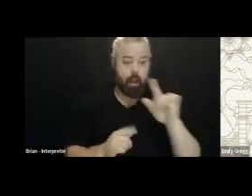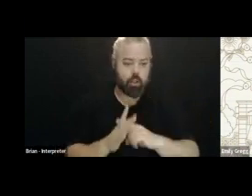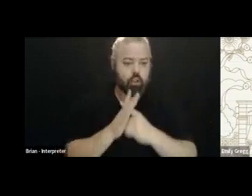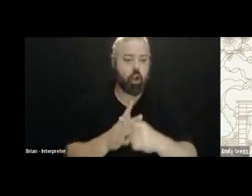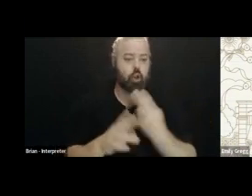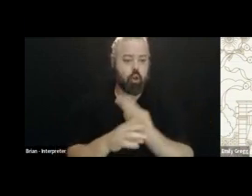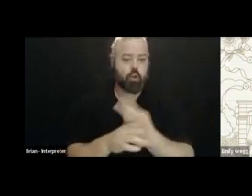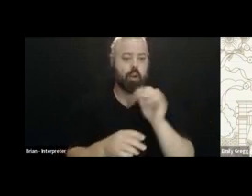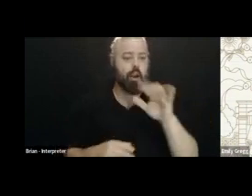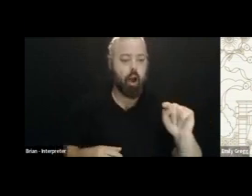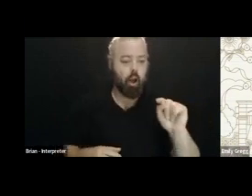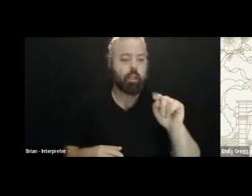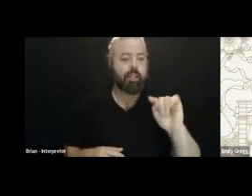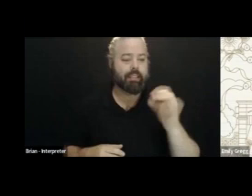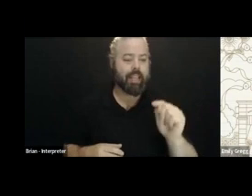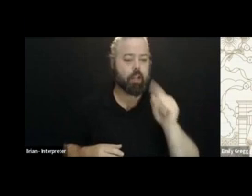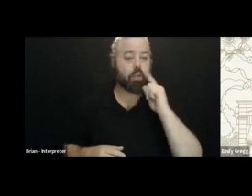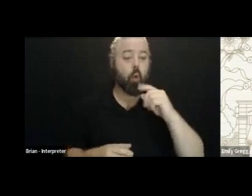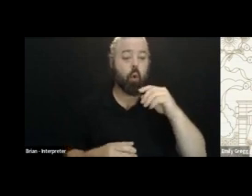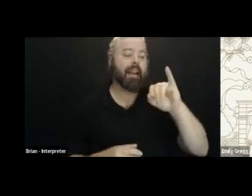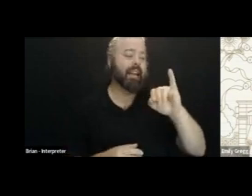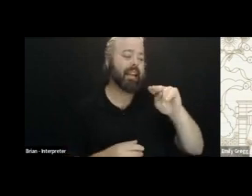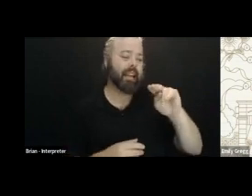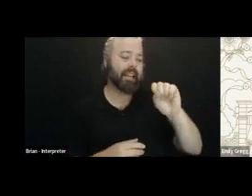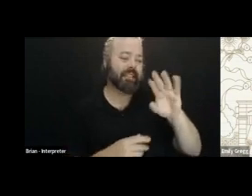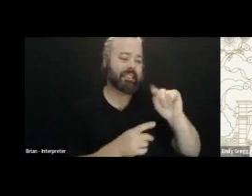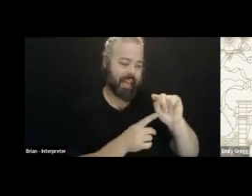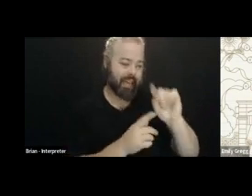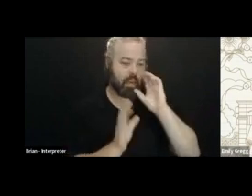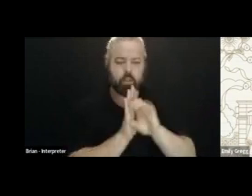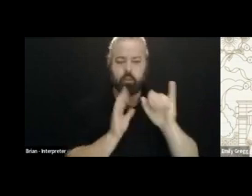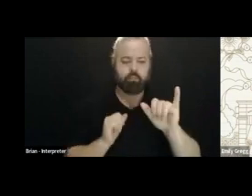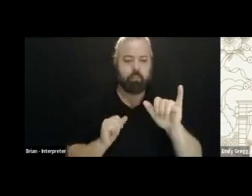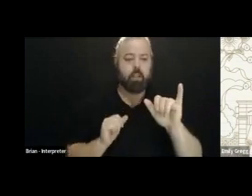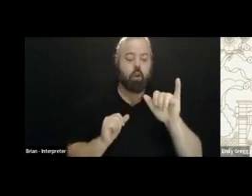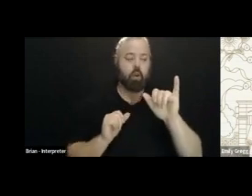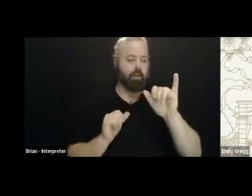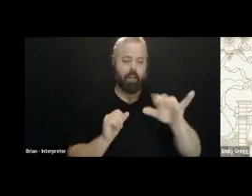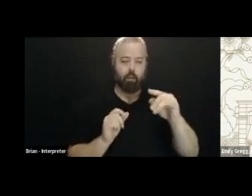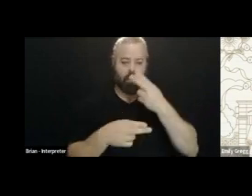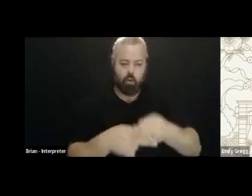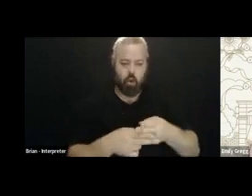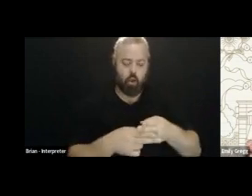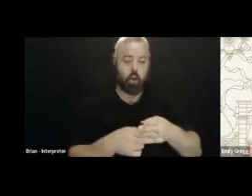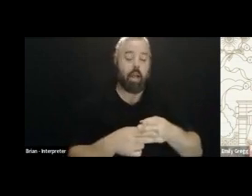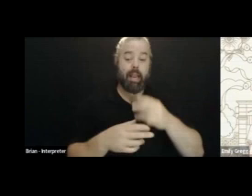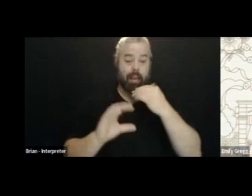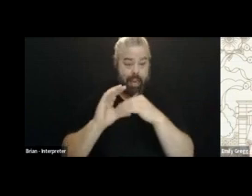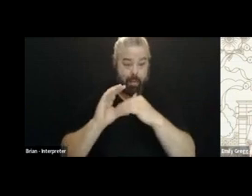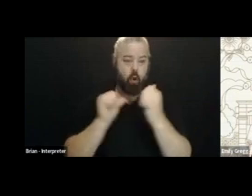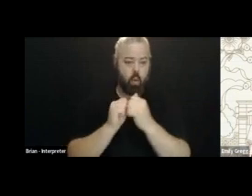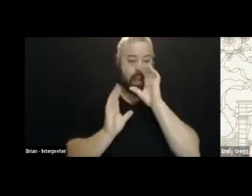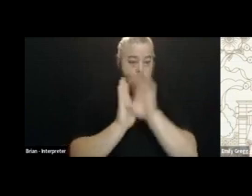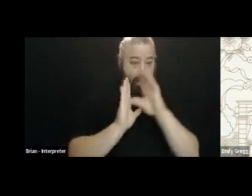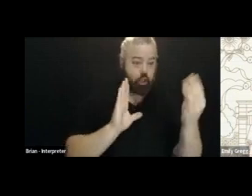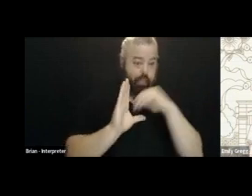inset images. And I use inset specifically because that is what they call like an image within an email. This is not an attachment. You can see I